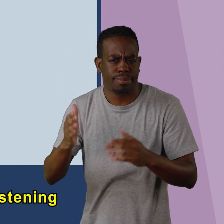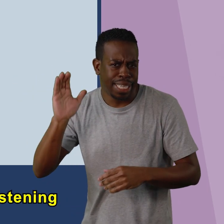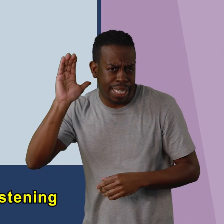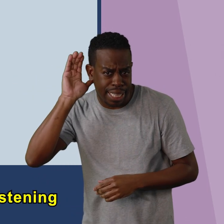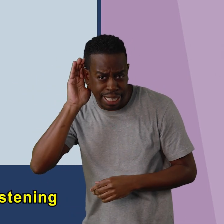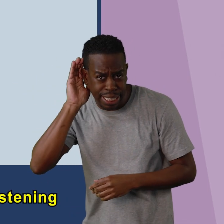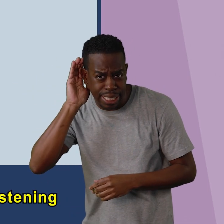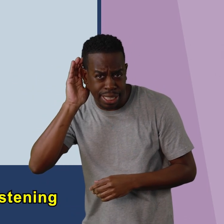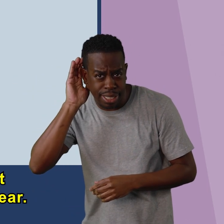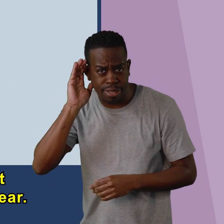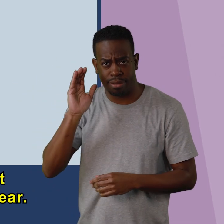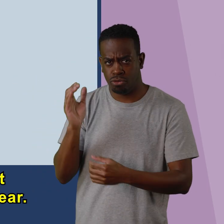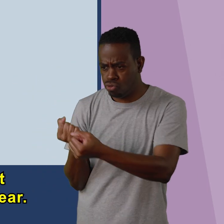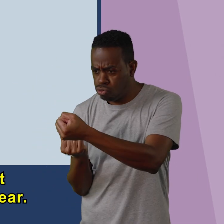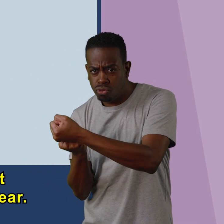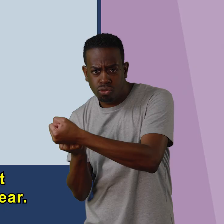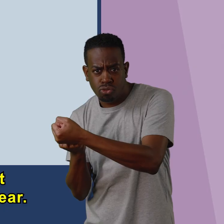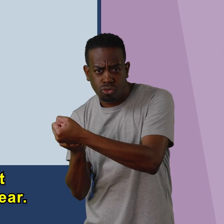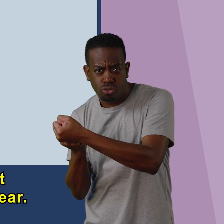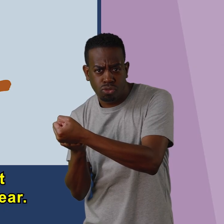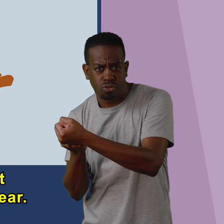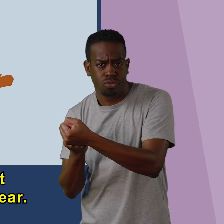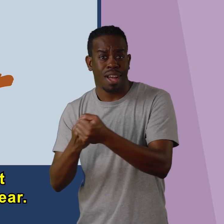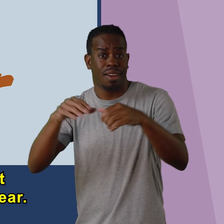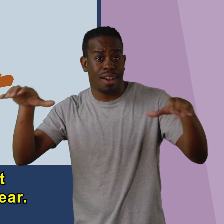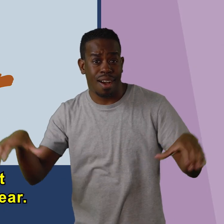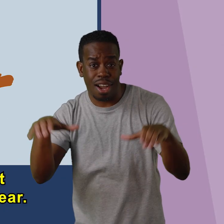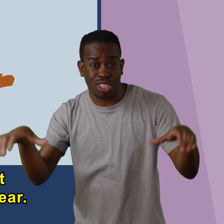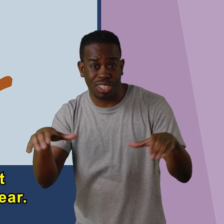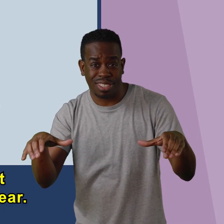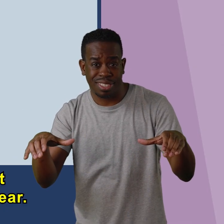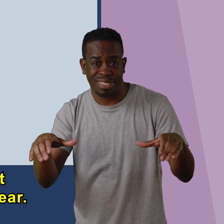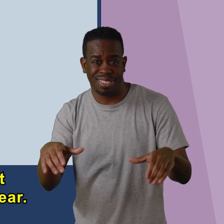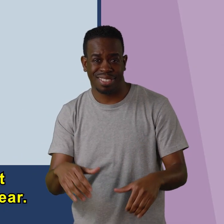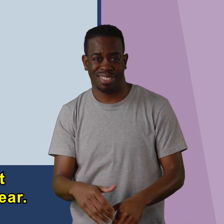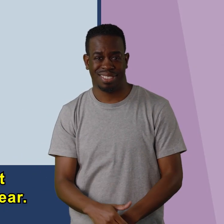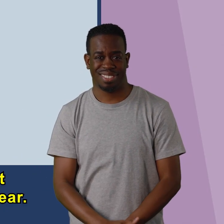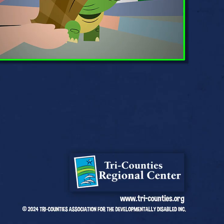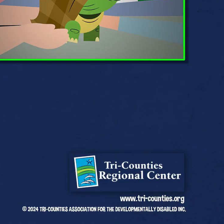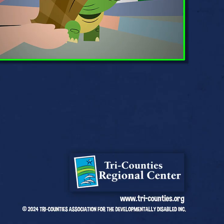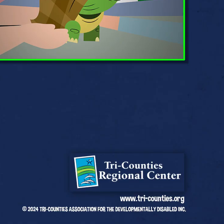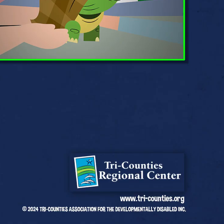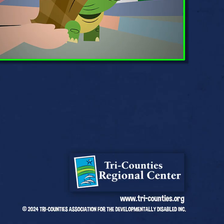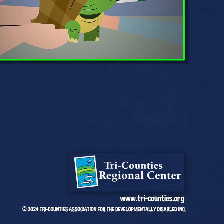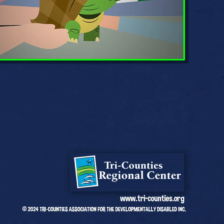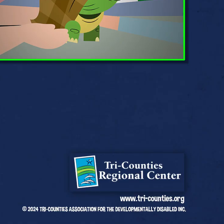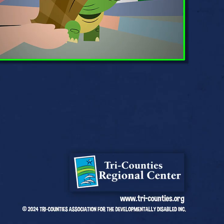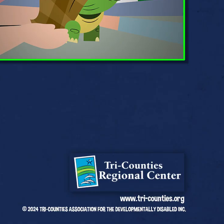person-centered means listening to the people you support and acting upon what you hear.